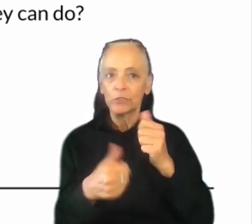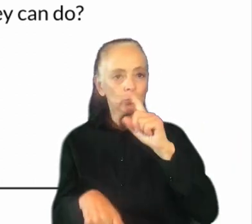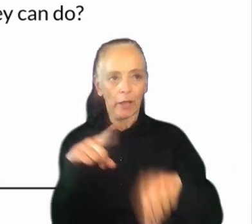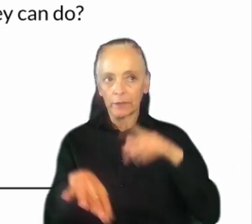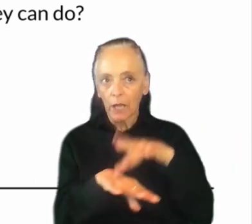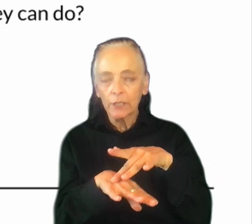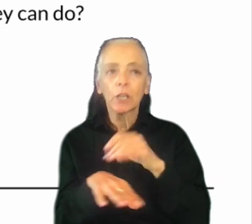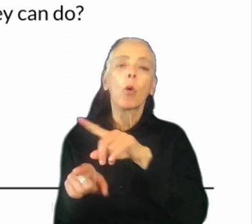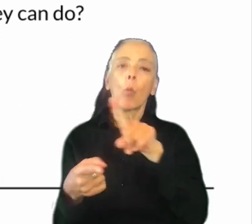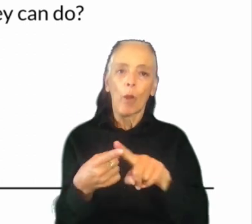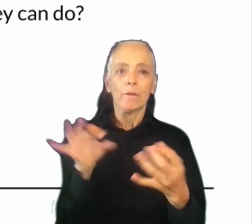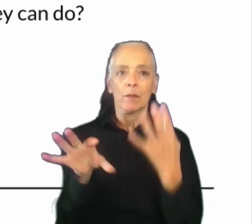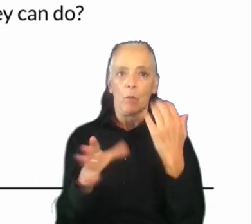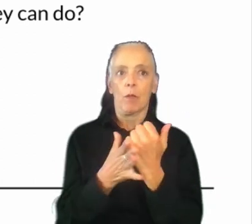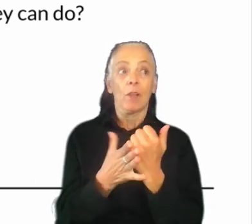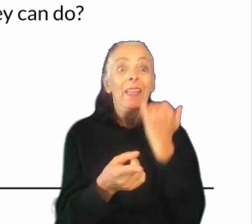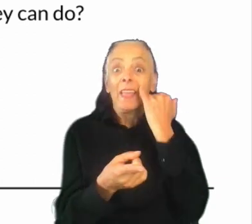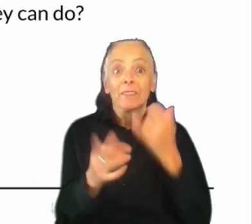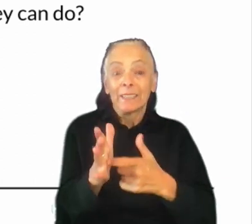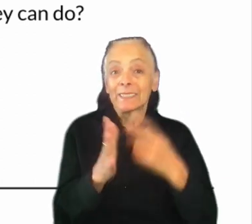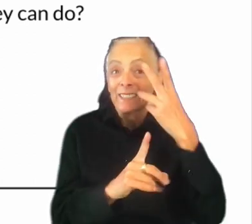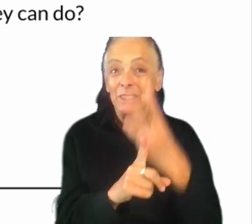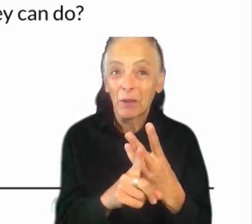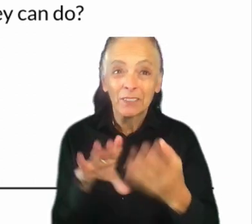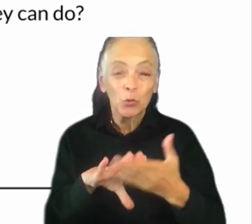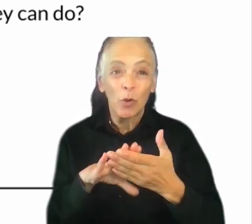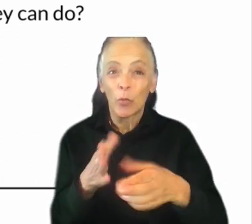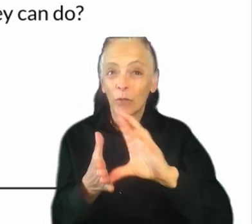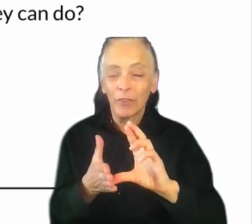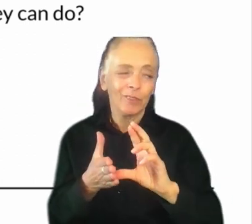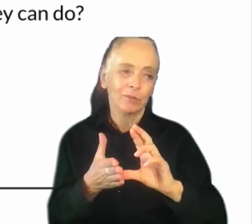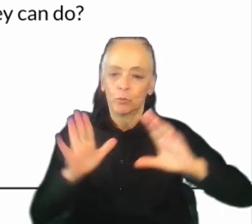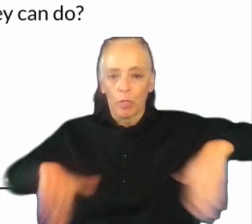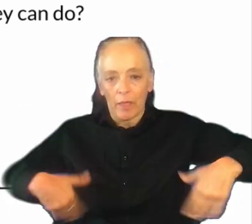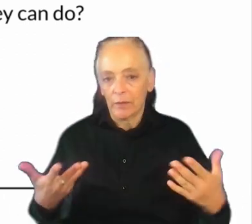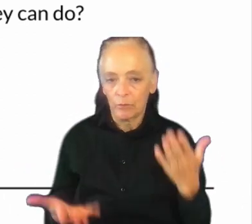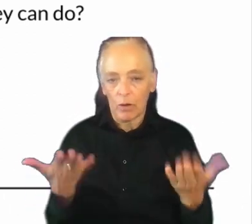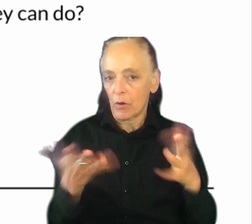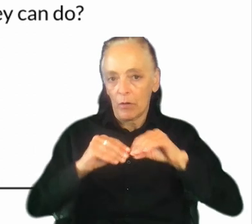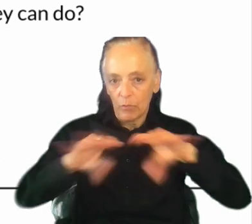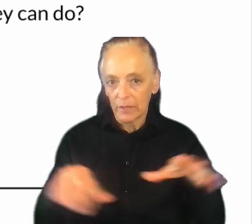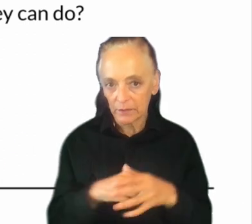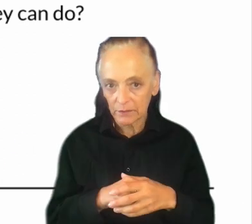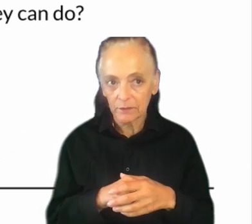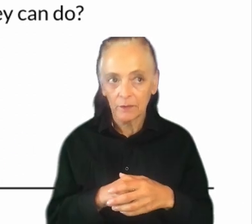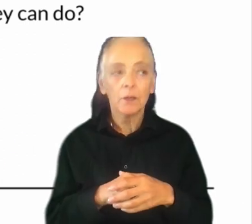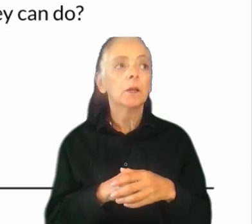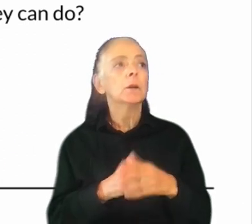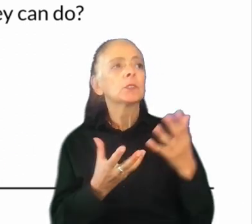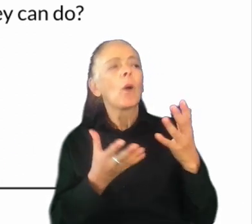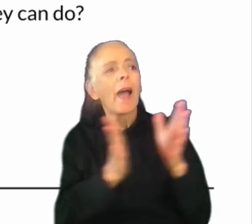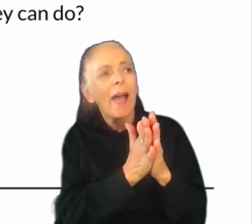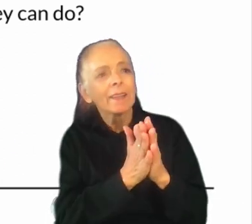is feedback useful if it took you six months to run the review it's probably too late for them because they'll already have released by then but when is are